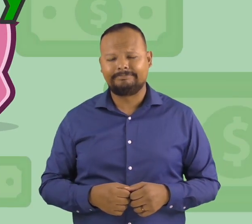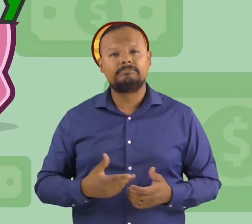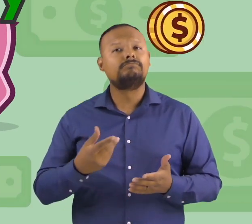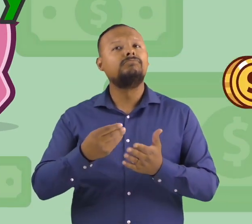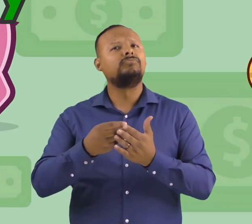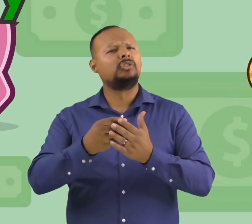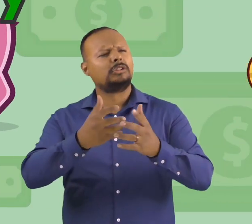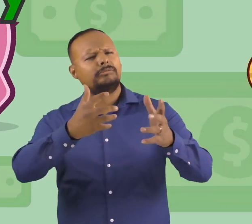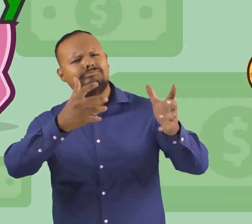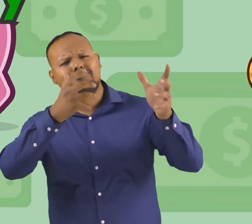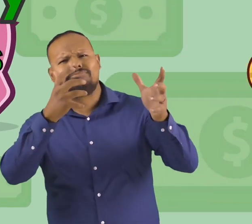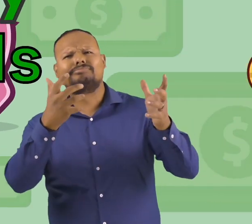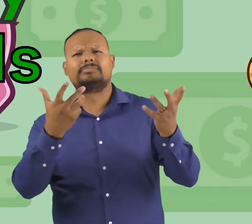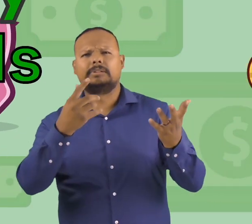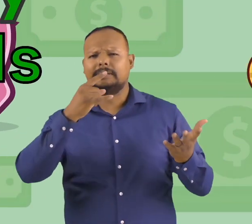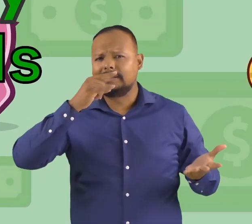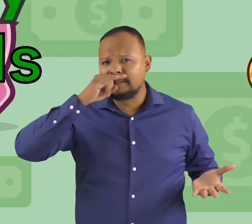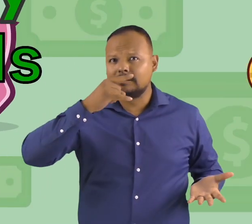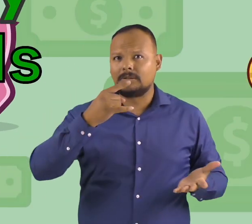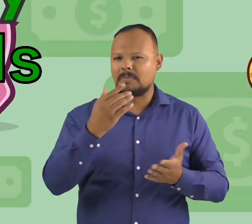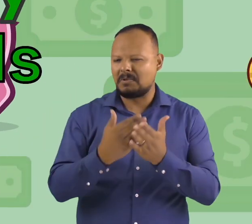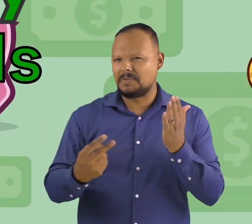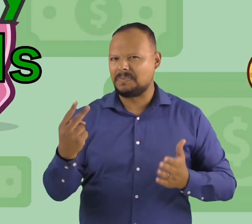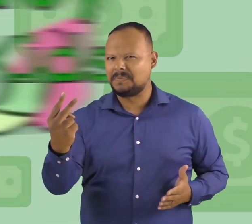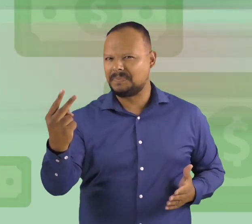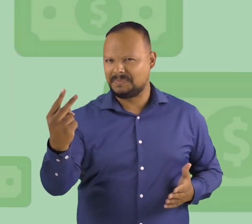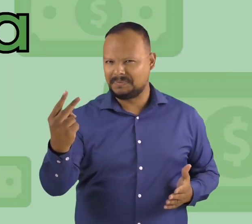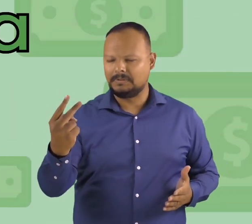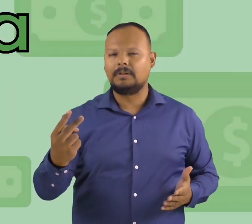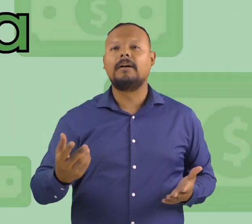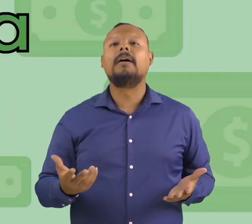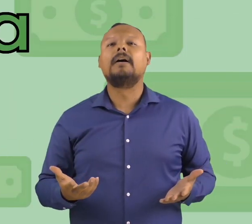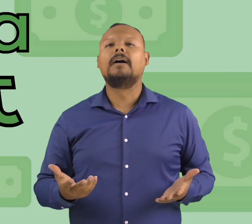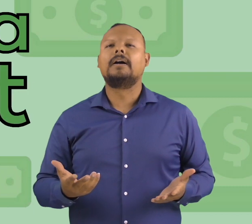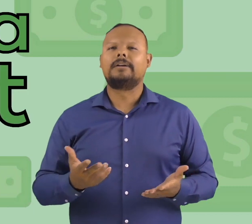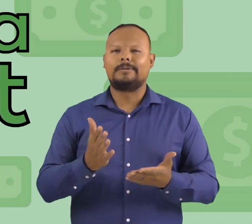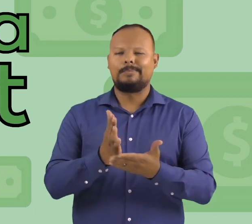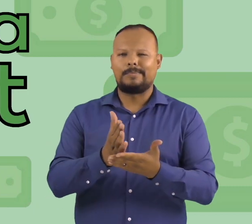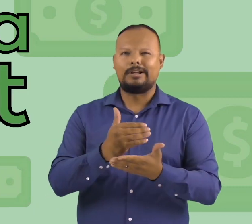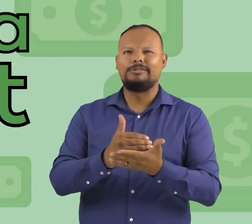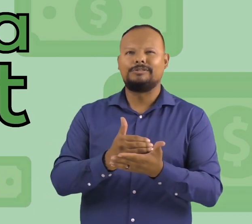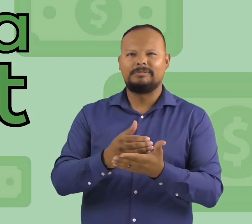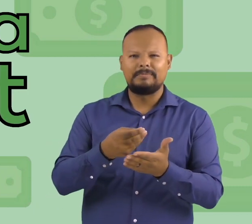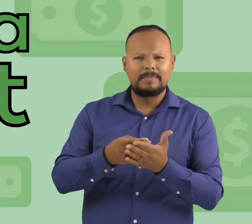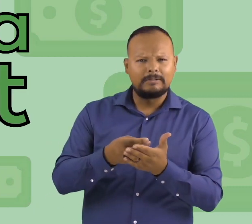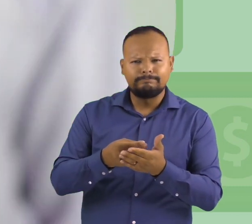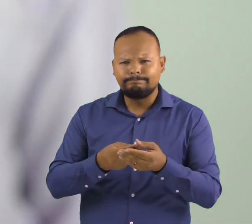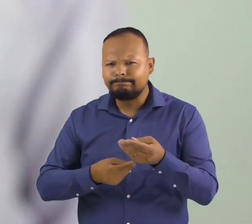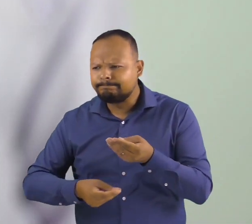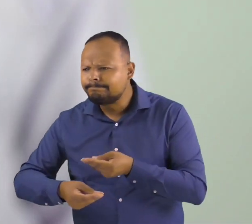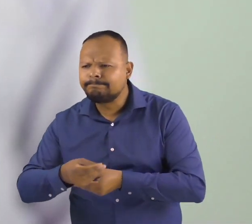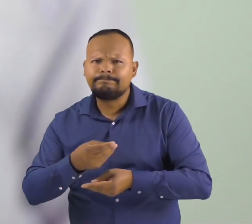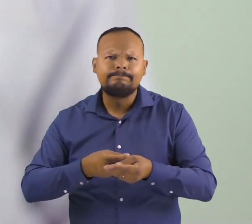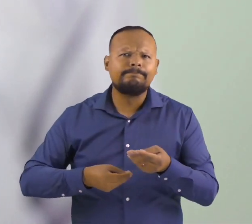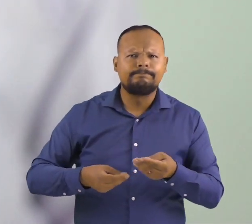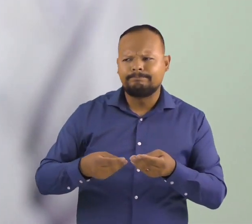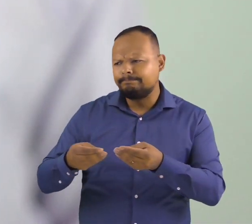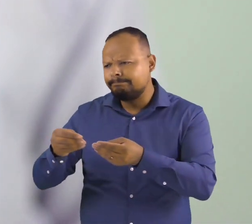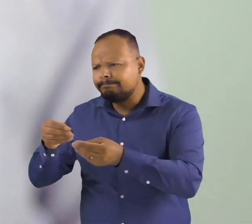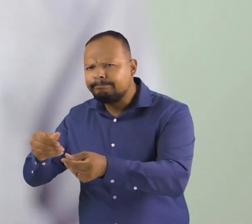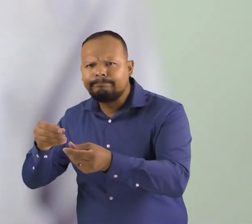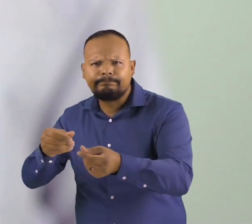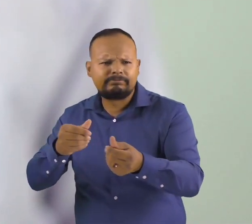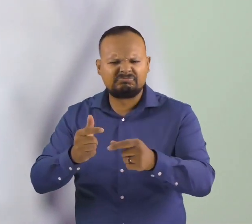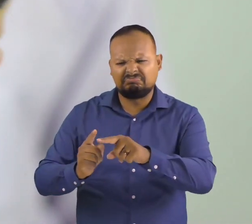Financial Literacy for Kids Part 2 Making a Budget Do you know